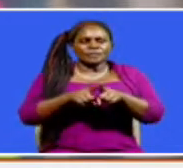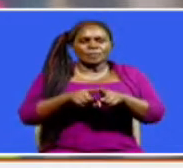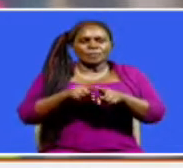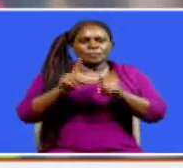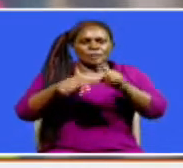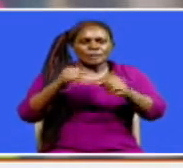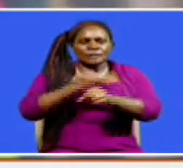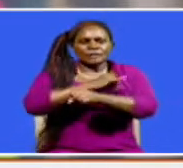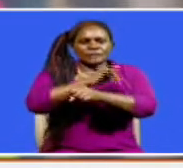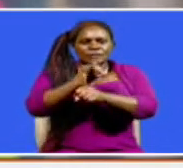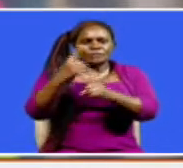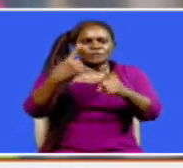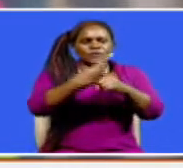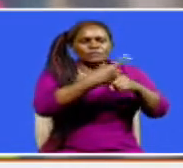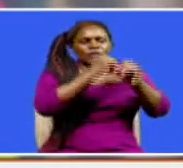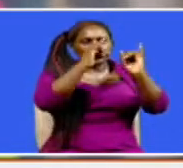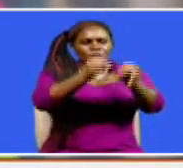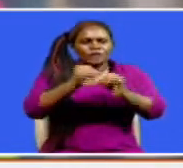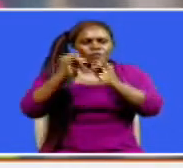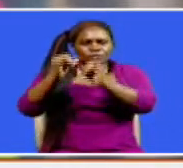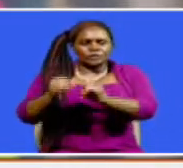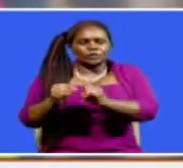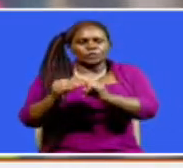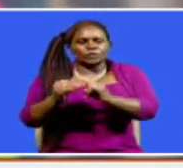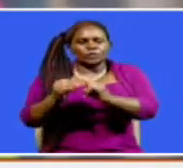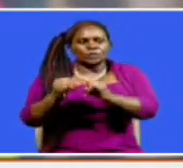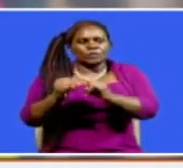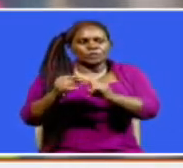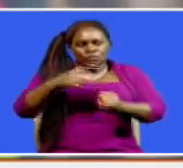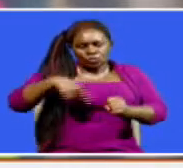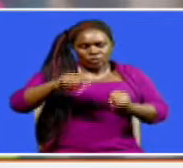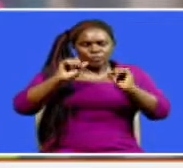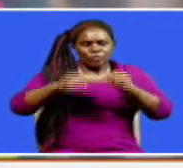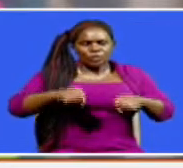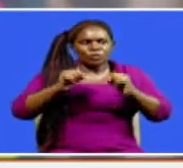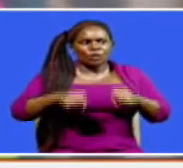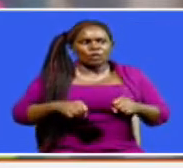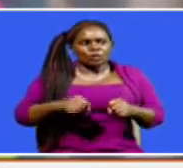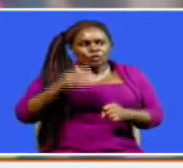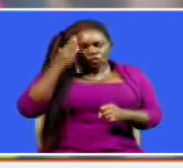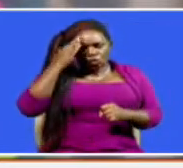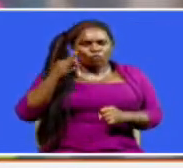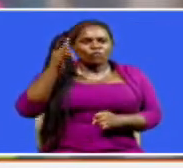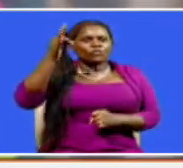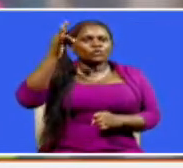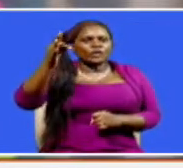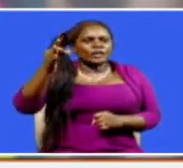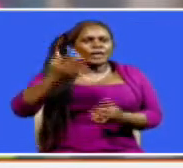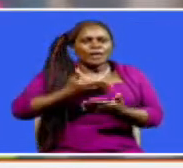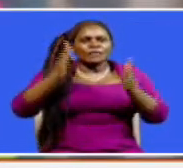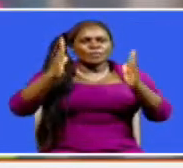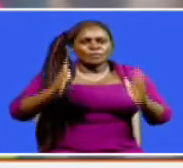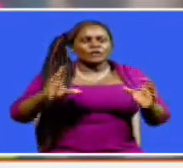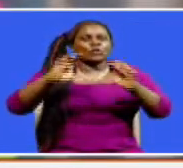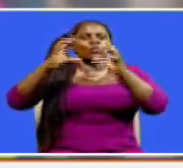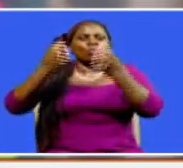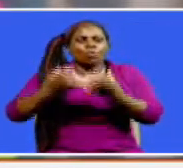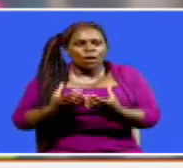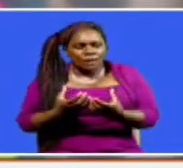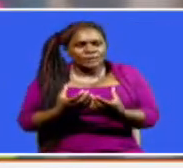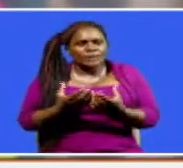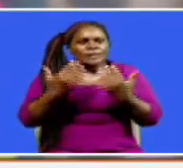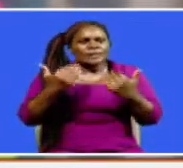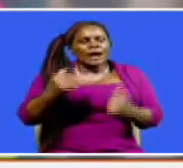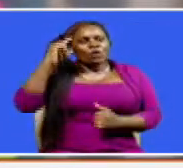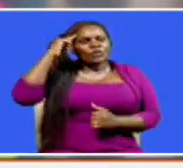is designed from a very individual perspective. So we can actually make better work futures for everybody in the world if we